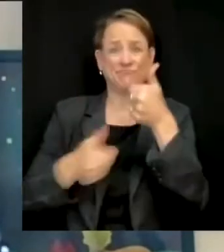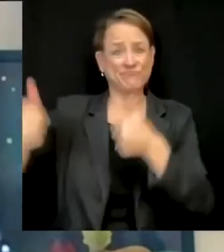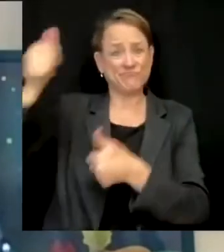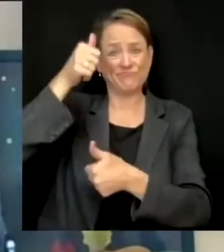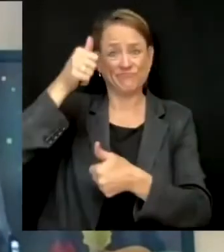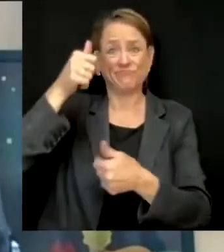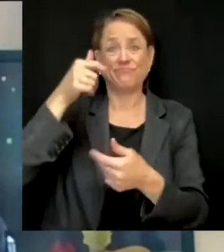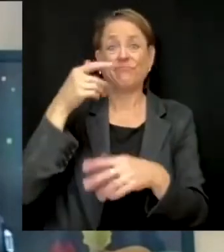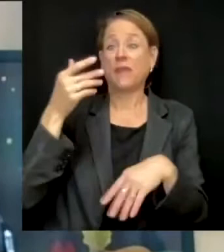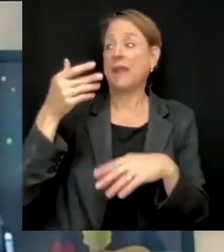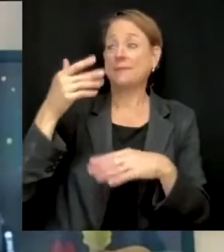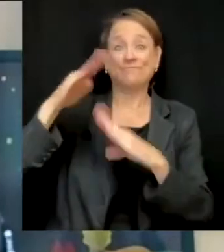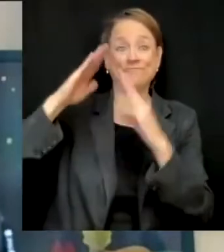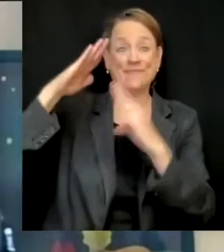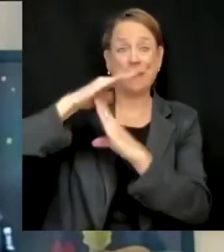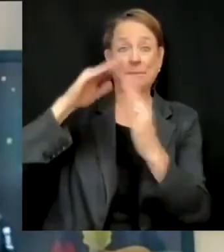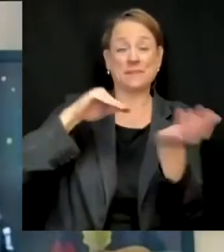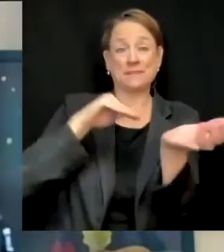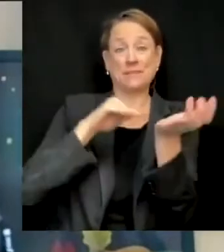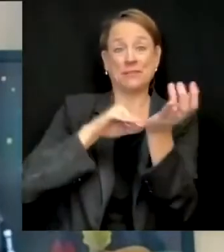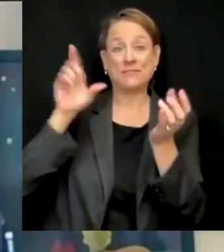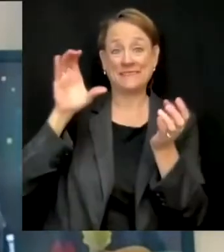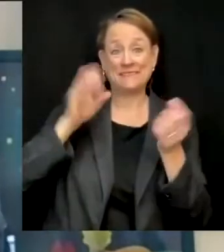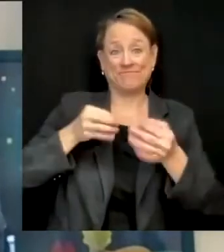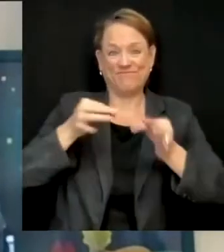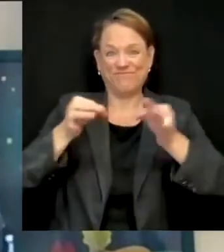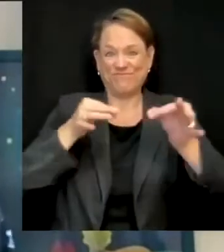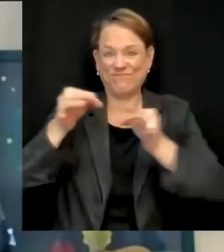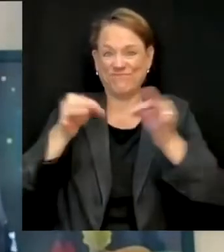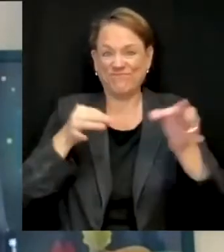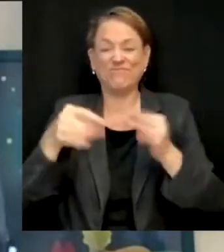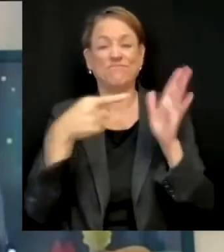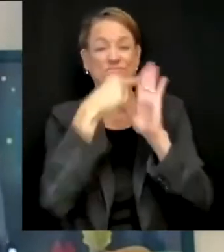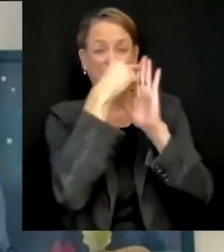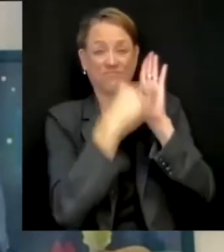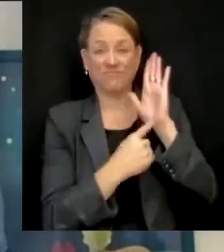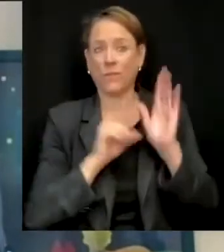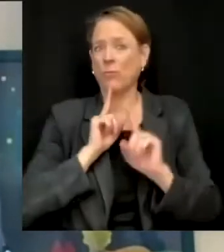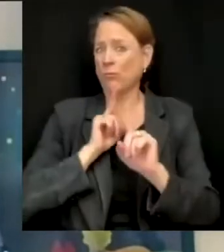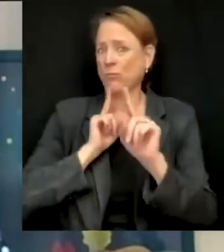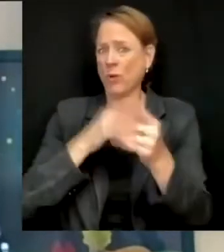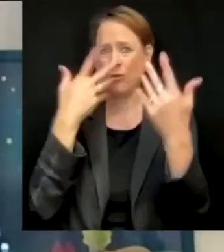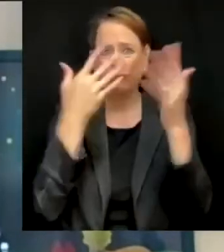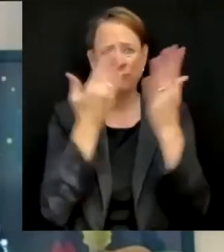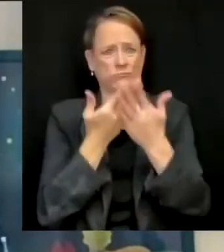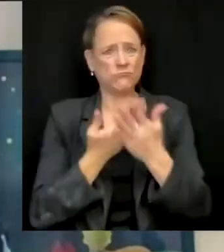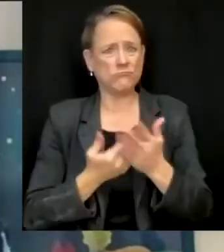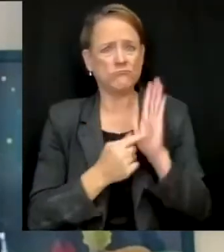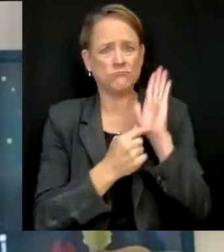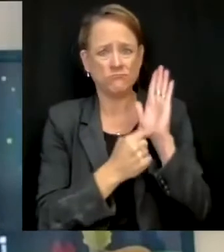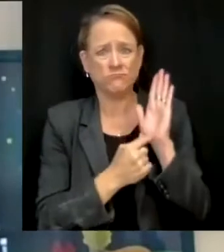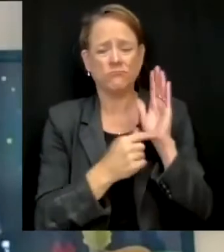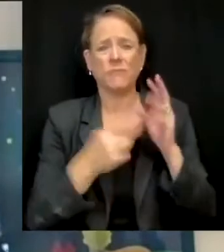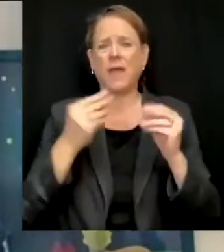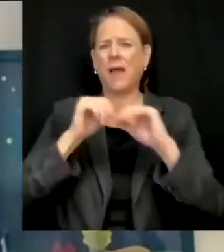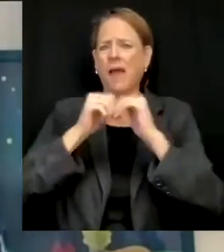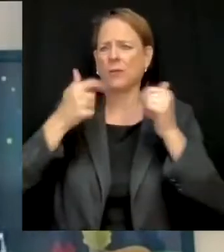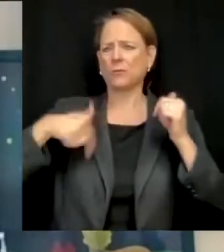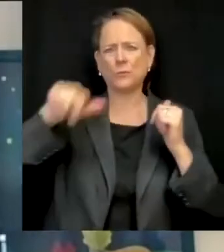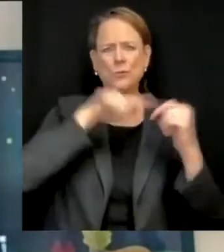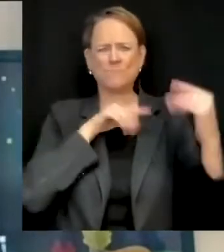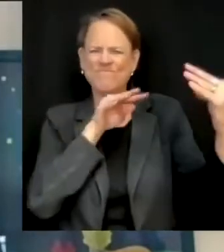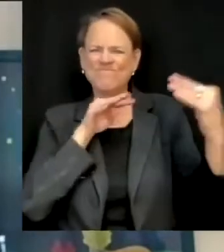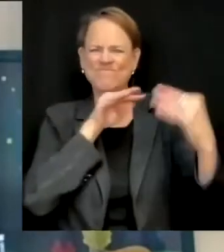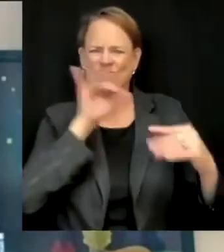this happened and what we can do to combat it. The threat of misinformation comes to life